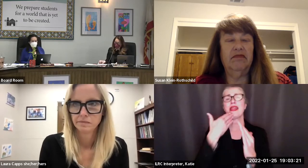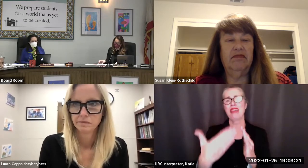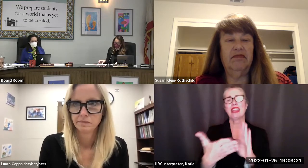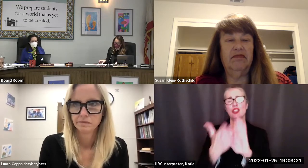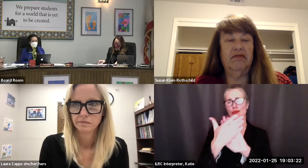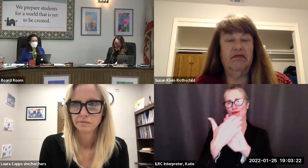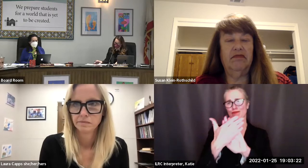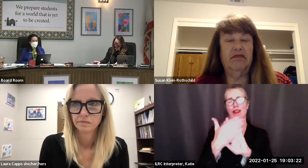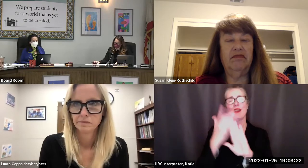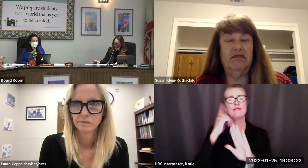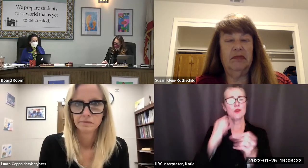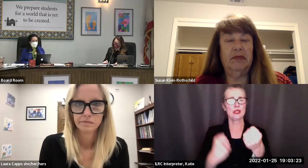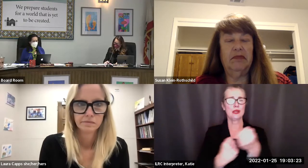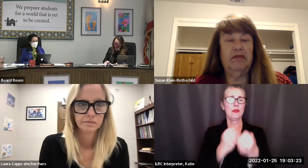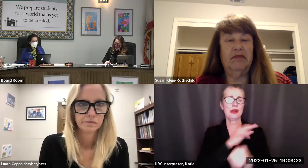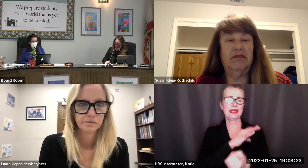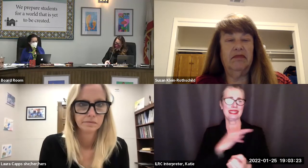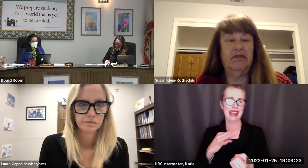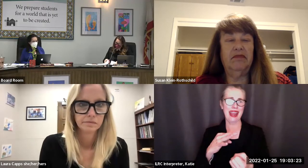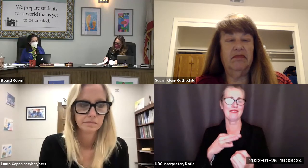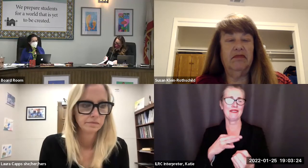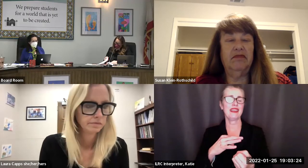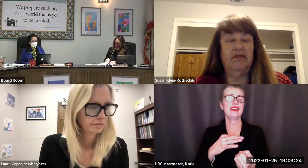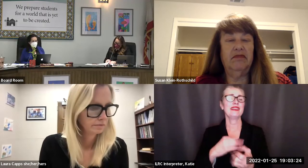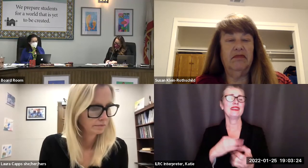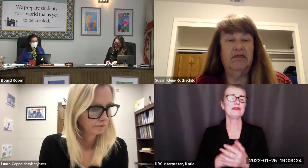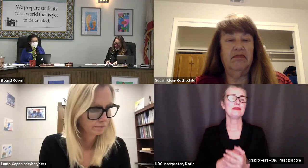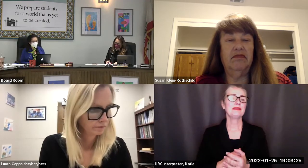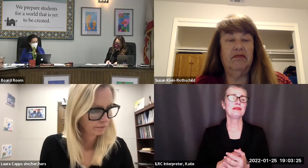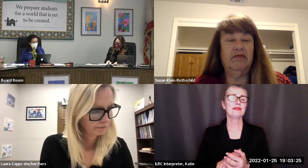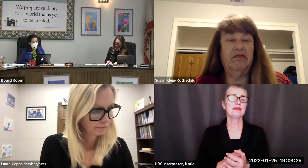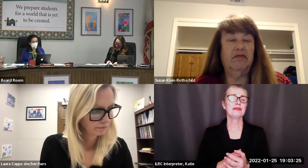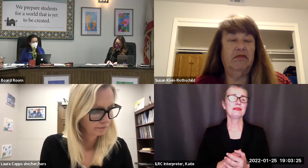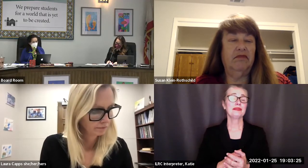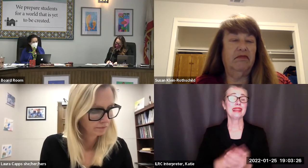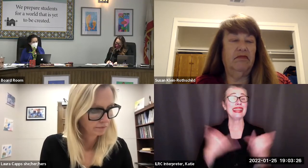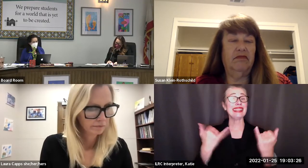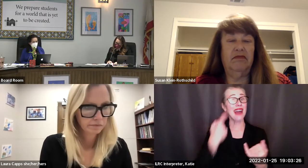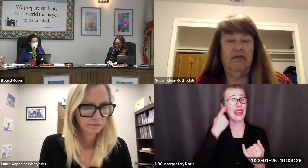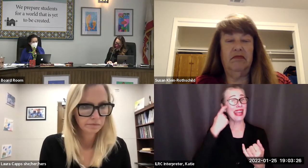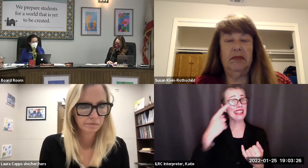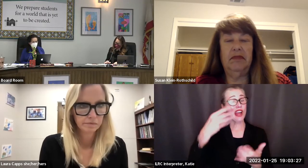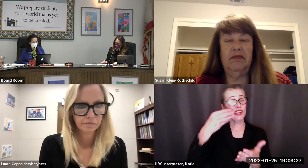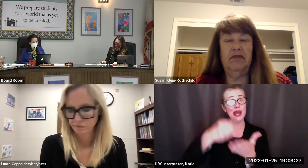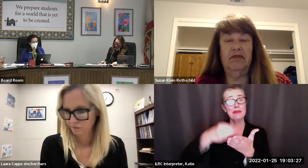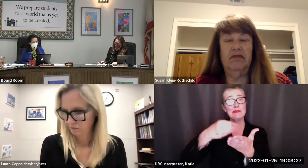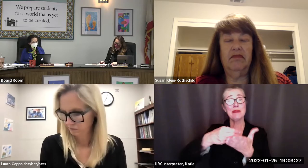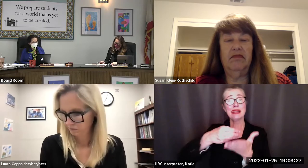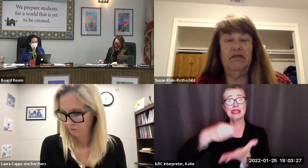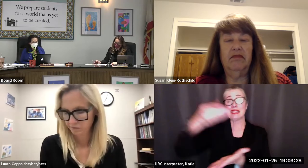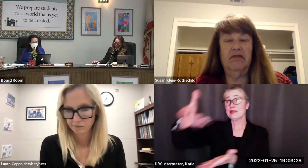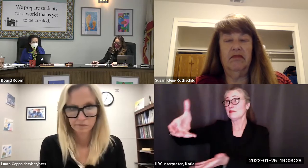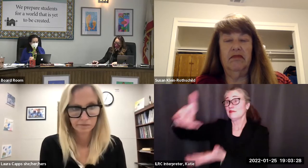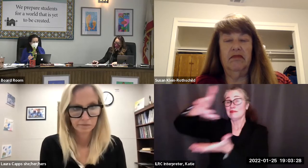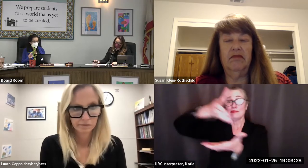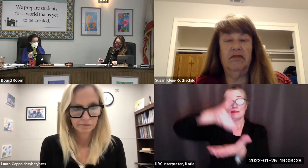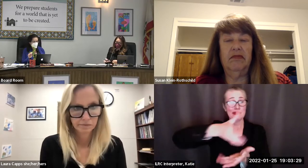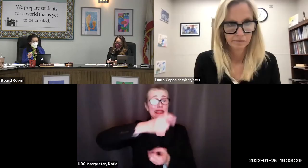okay i would like to acknowledge the donations that are made to the school district